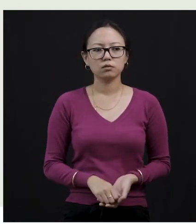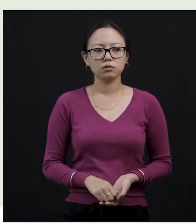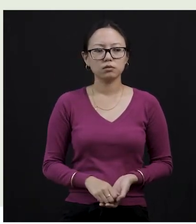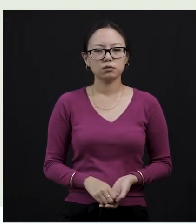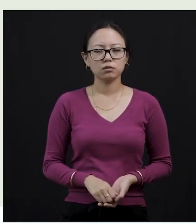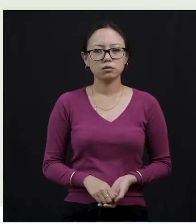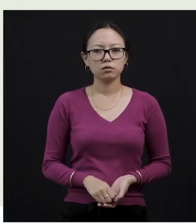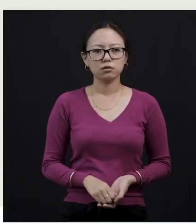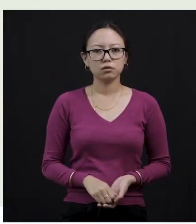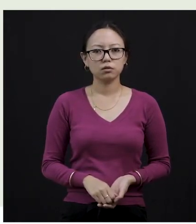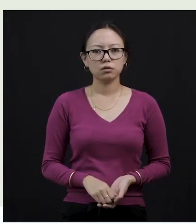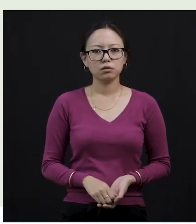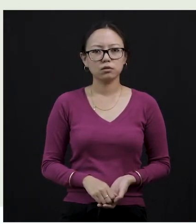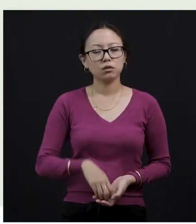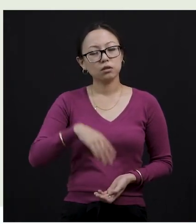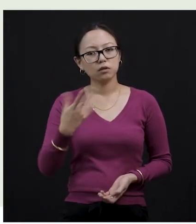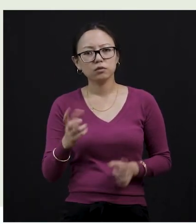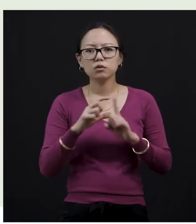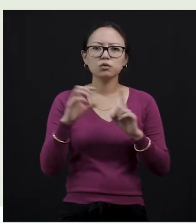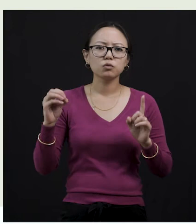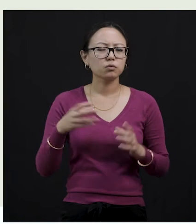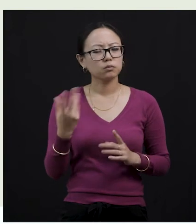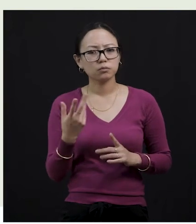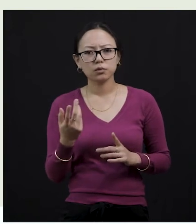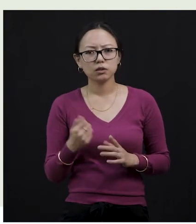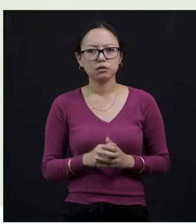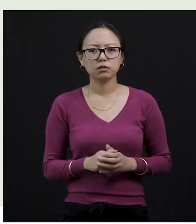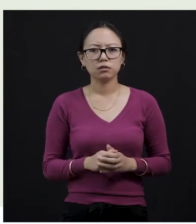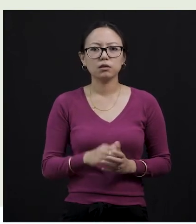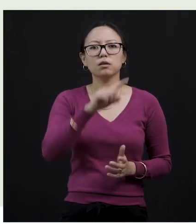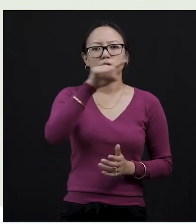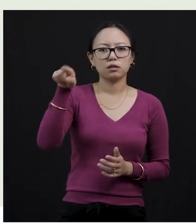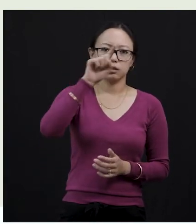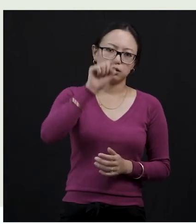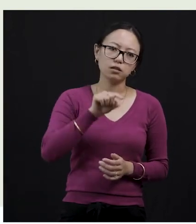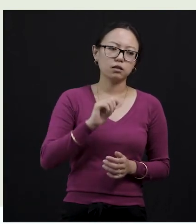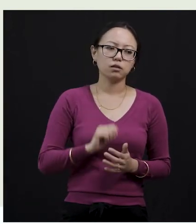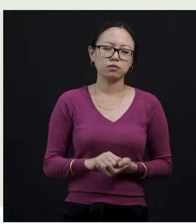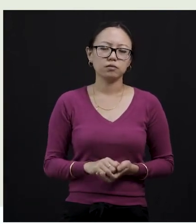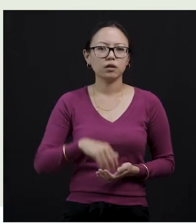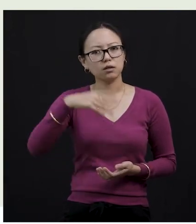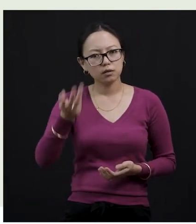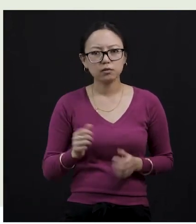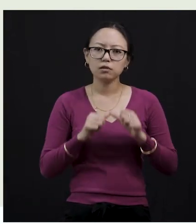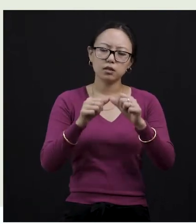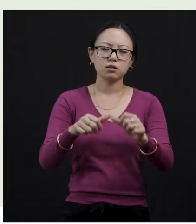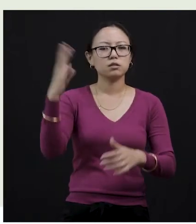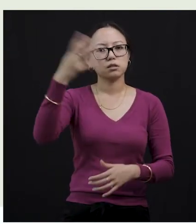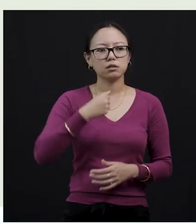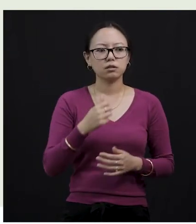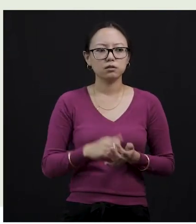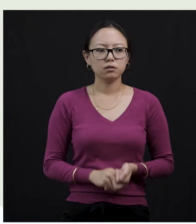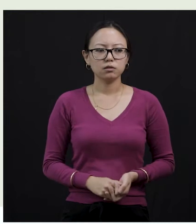So after that, what you need to do? When you will divide them, then you will get the answer, right?